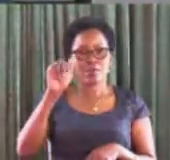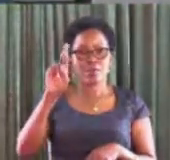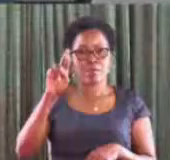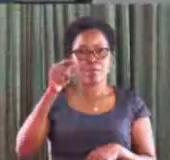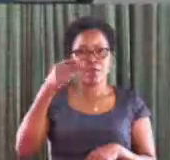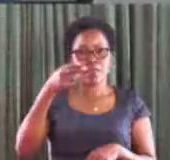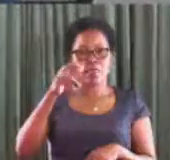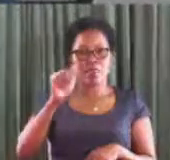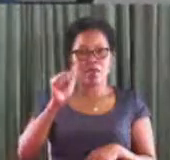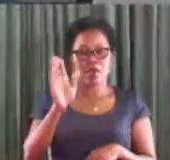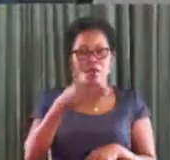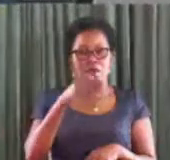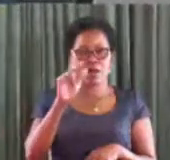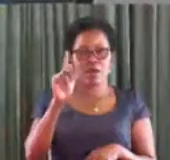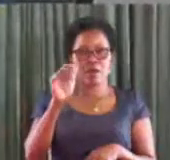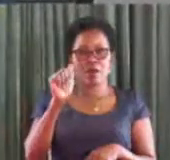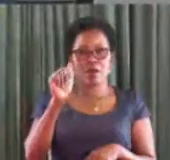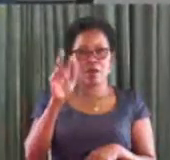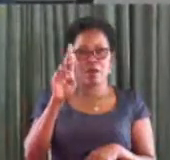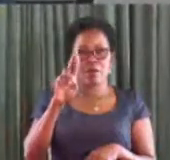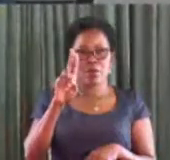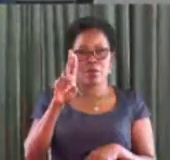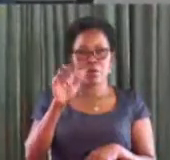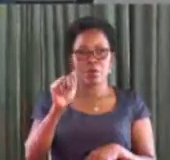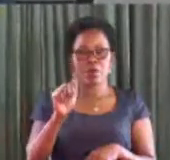have the last bite.